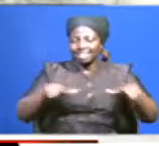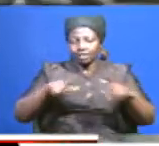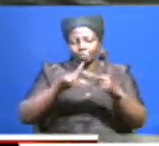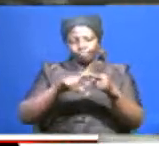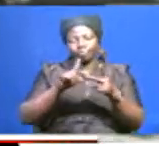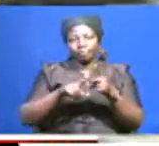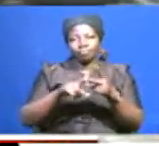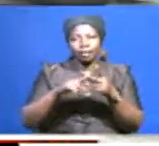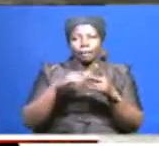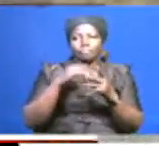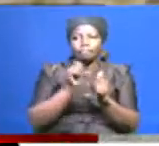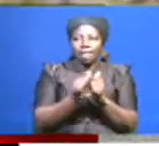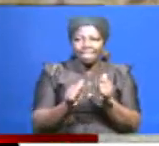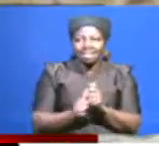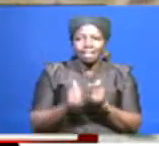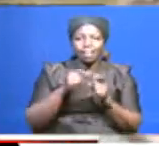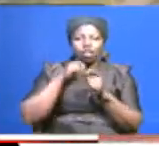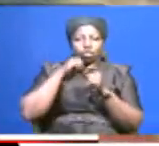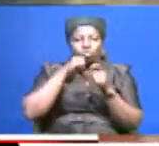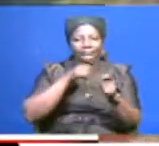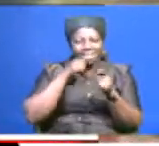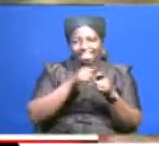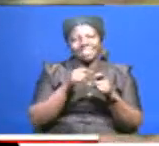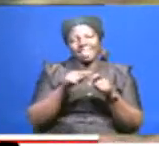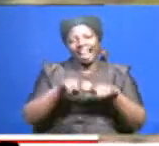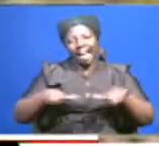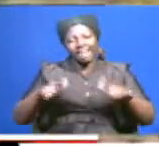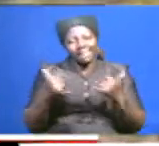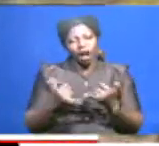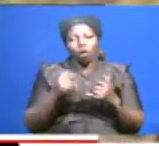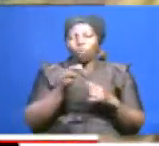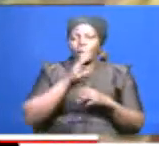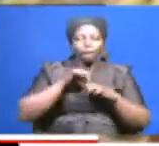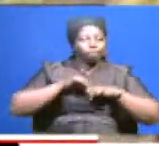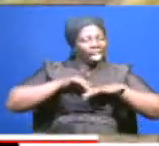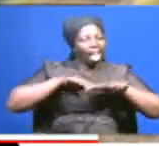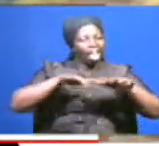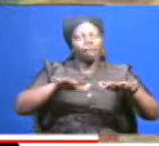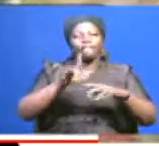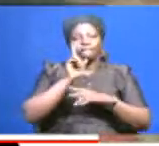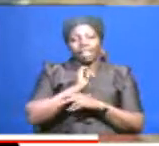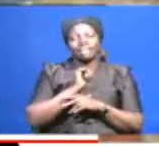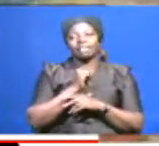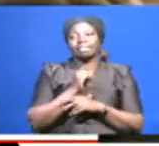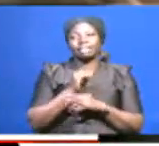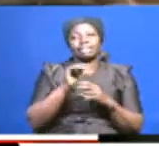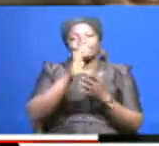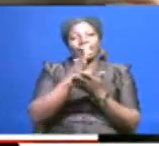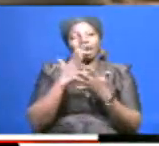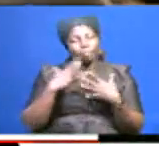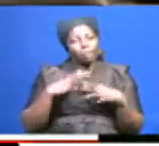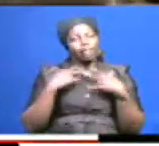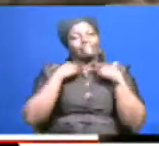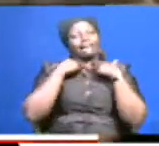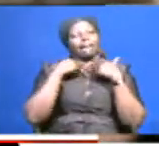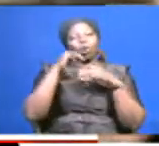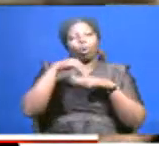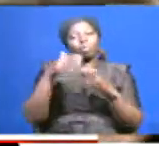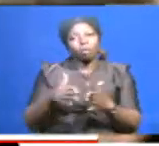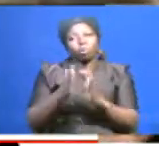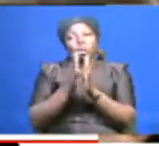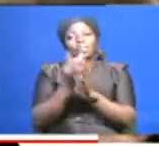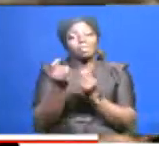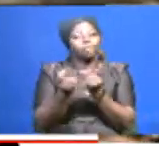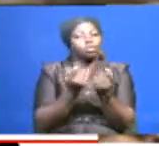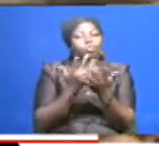water. At Ombaka in Nyando sub-county, hundreds of residents are stranded along the road with the little household items they could